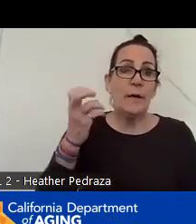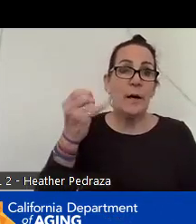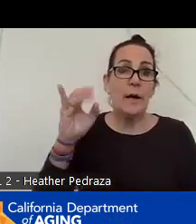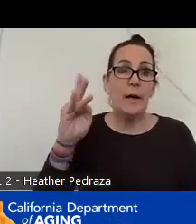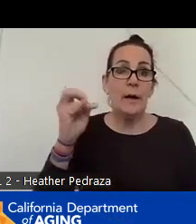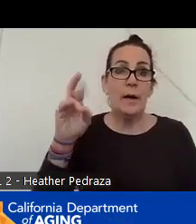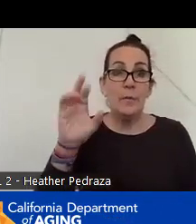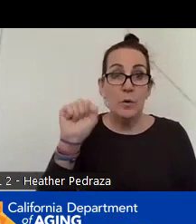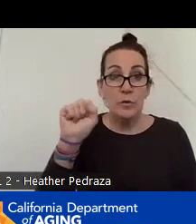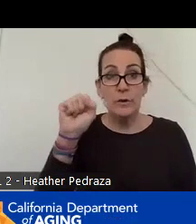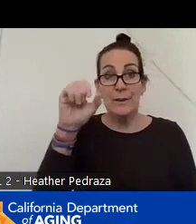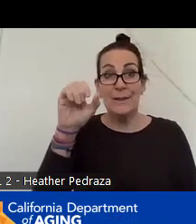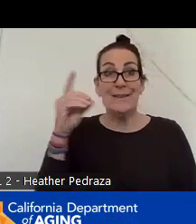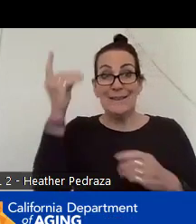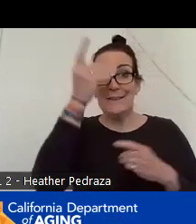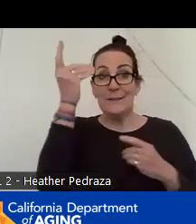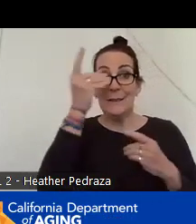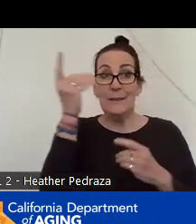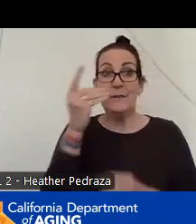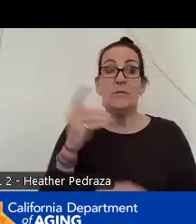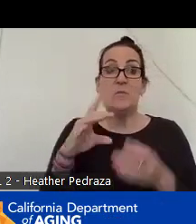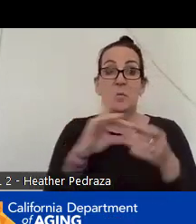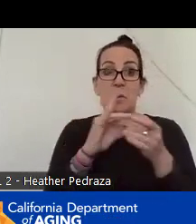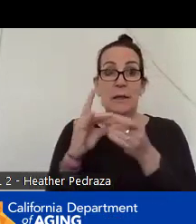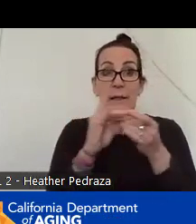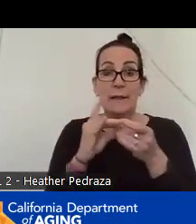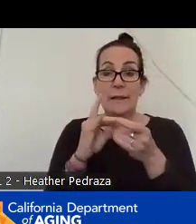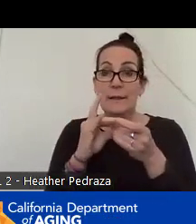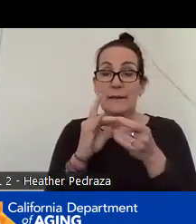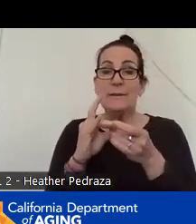Conditions Advisory Committee, or